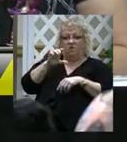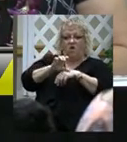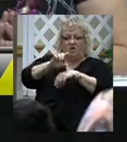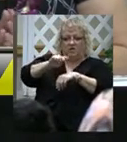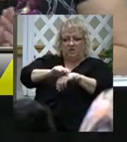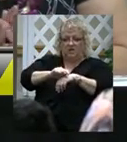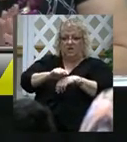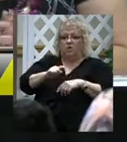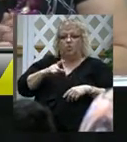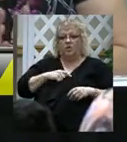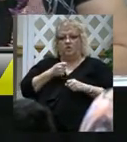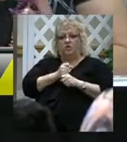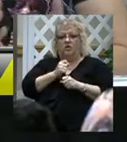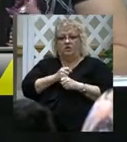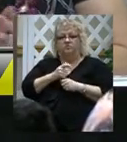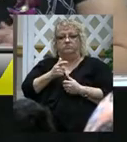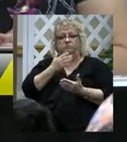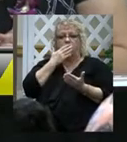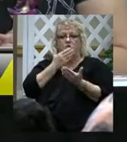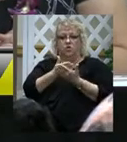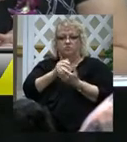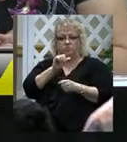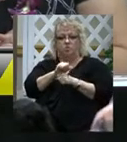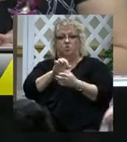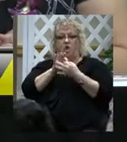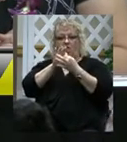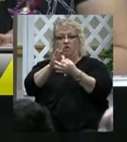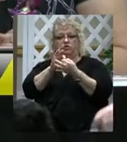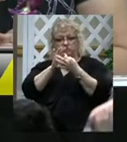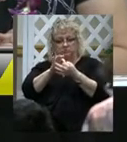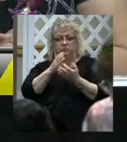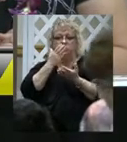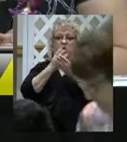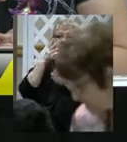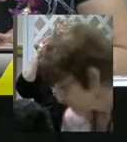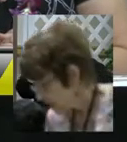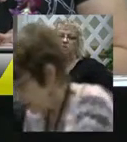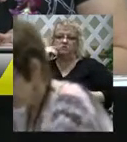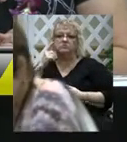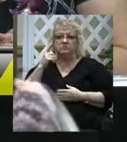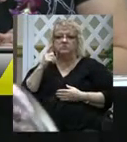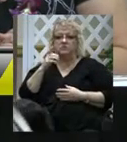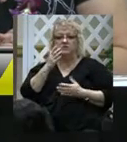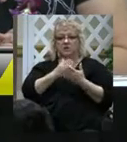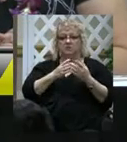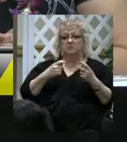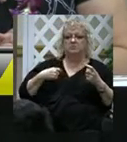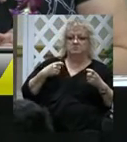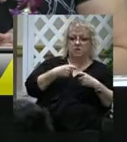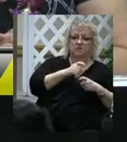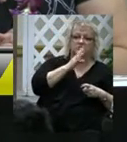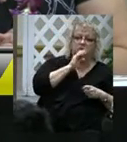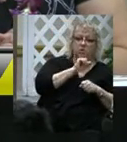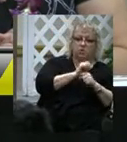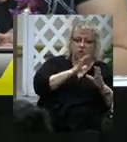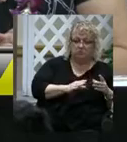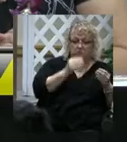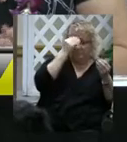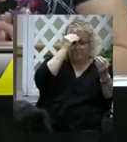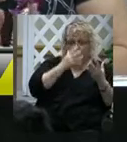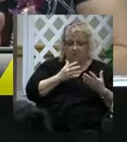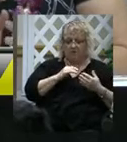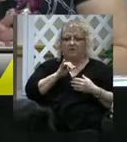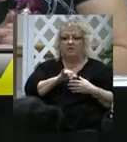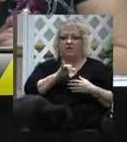we created good working experiences, and some Spanish-speaking workers told me